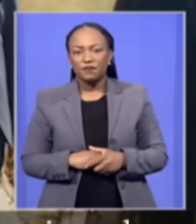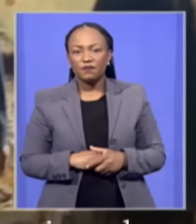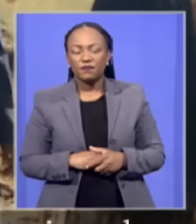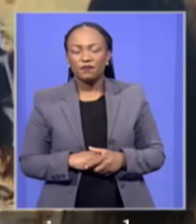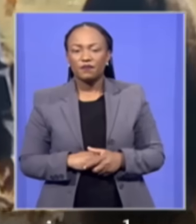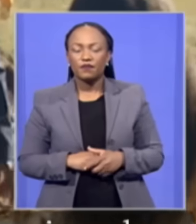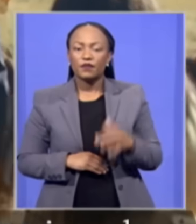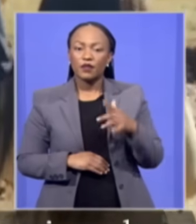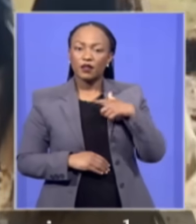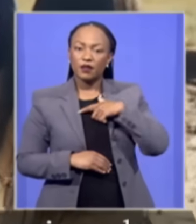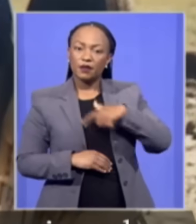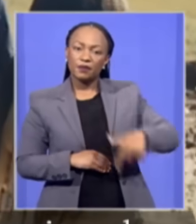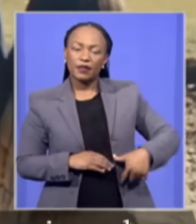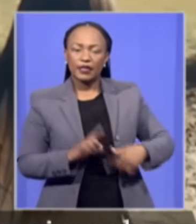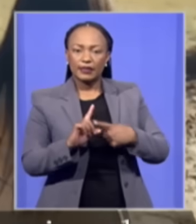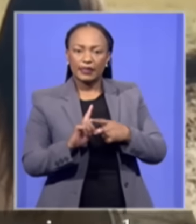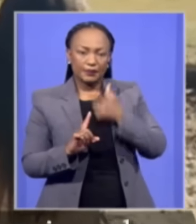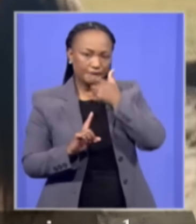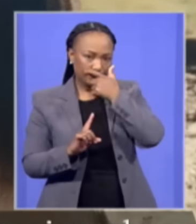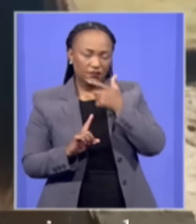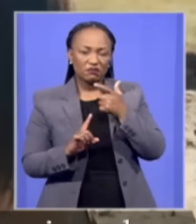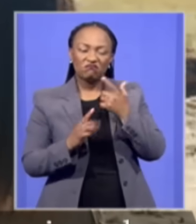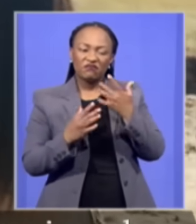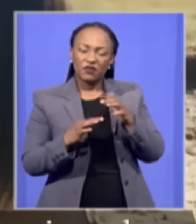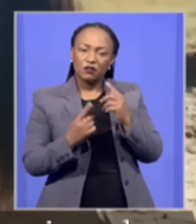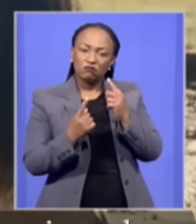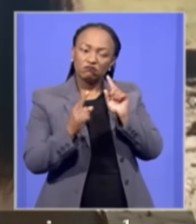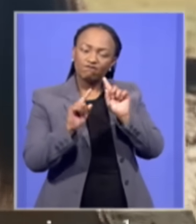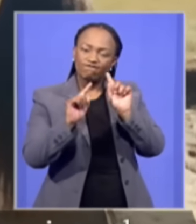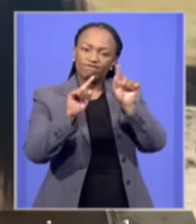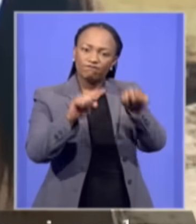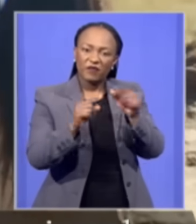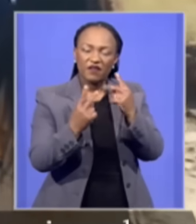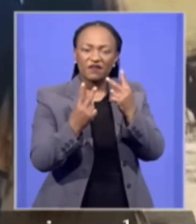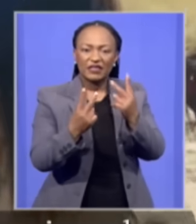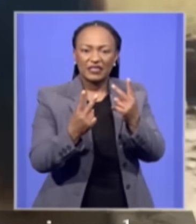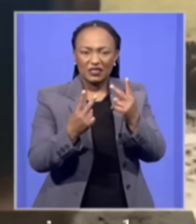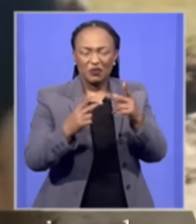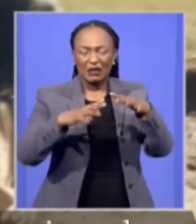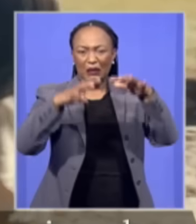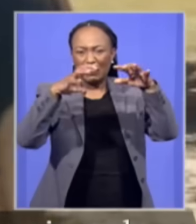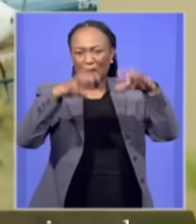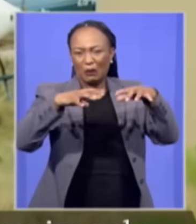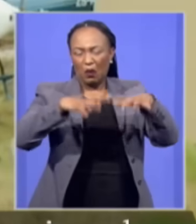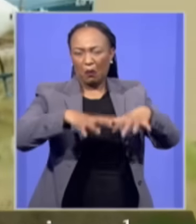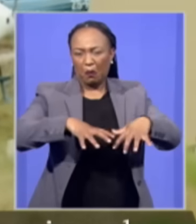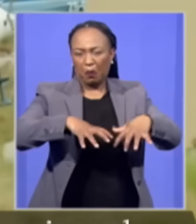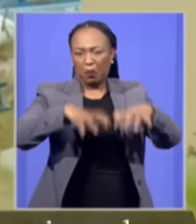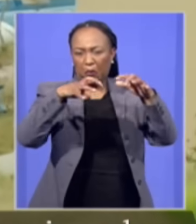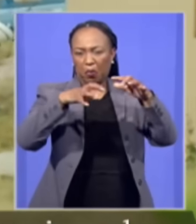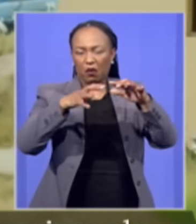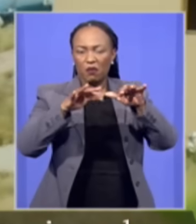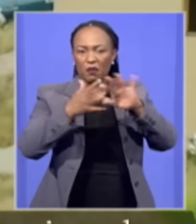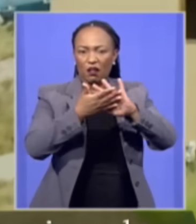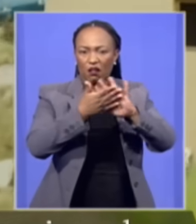Mopresidente Cyril Ramaphosa le yena o etetse sebaka sena se thefutsweng ke koduwa. I must